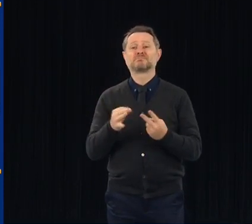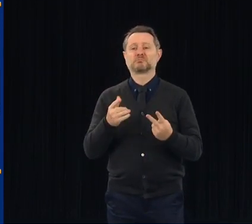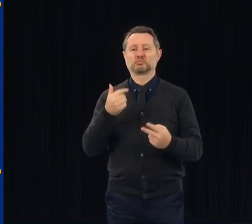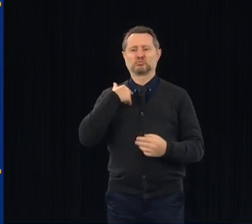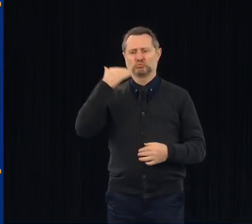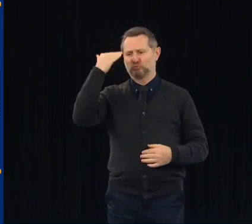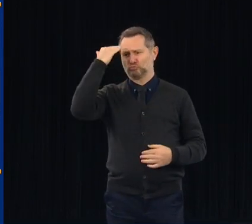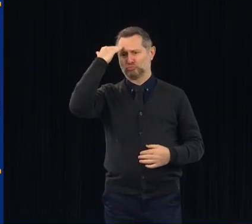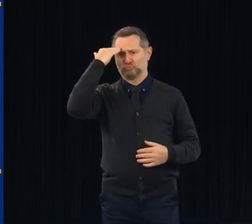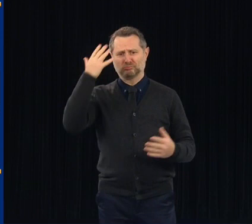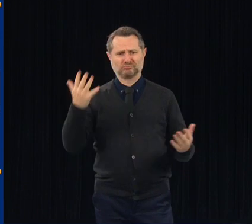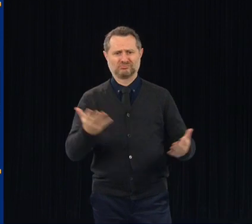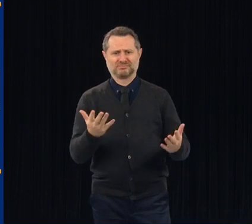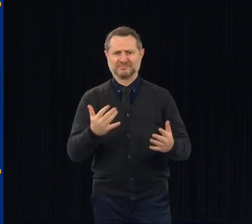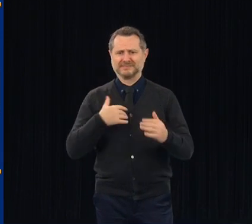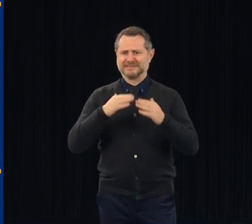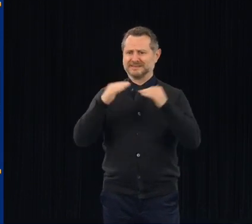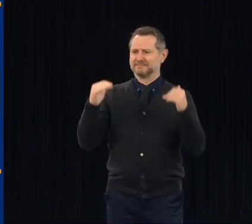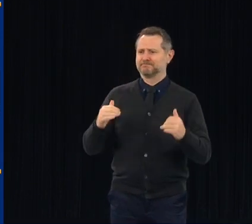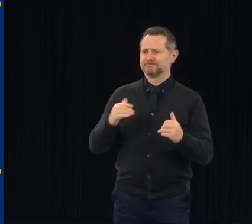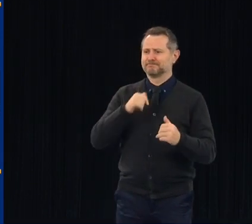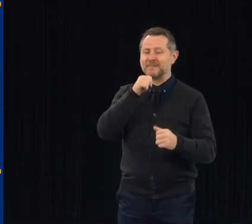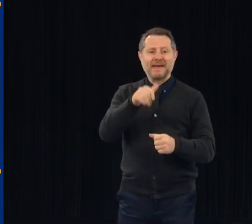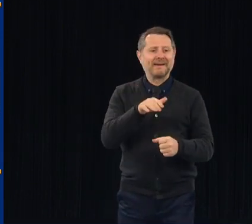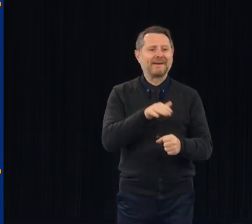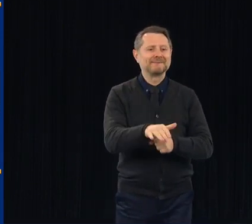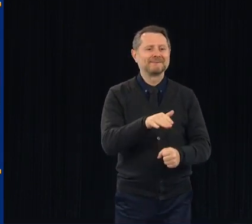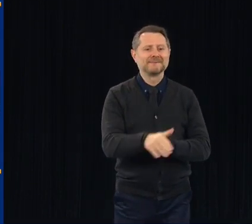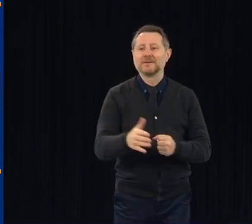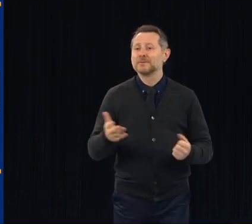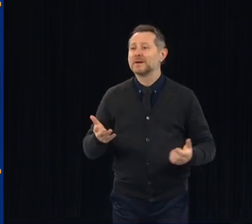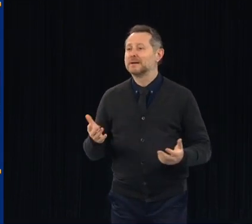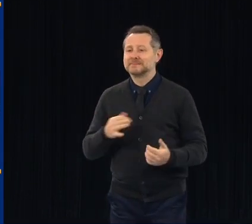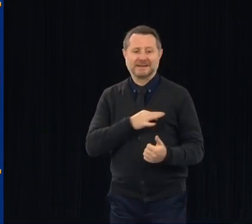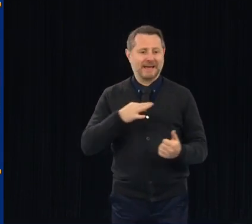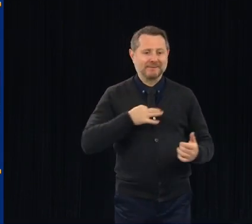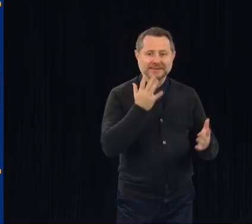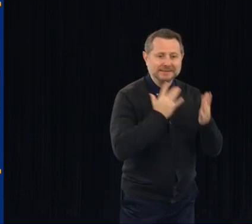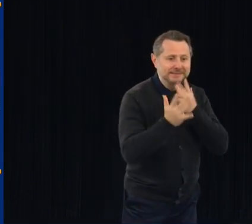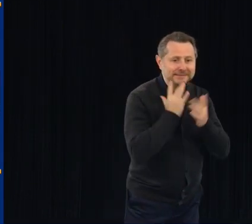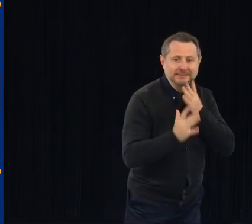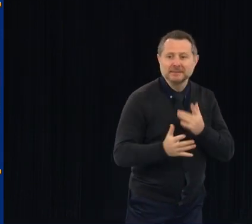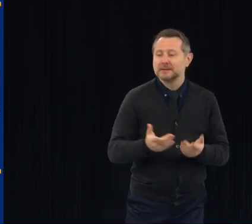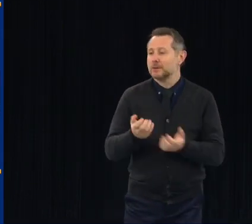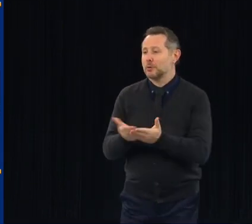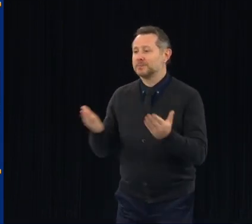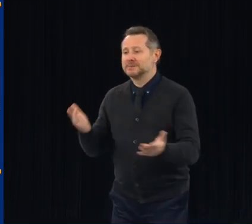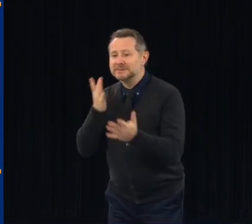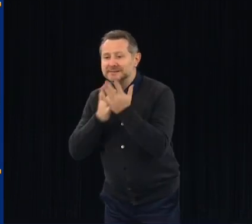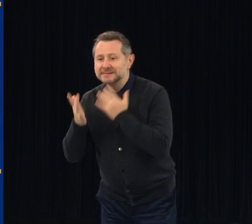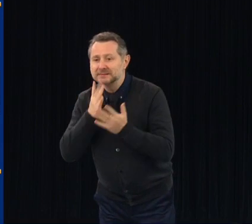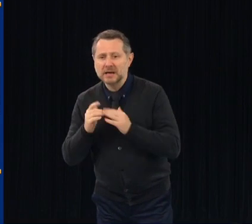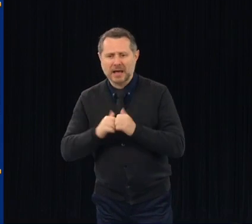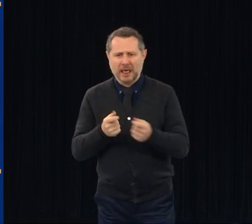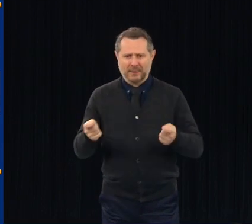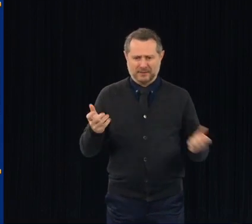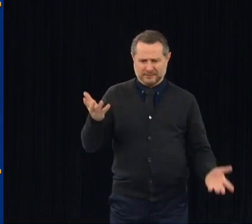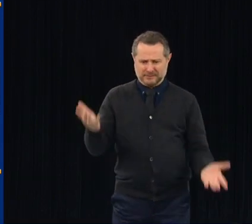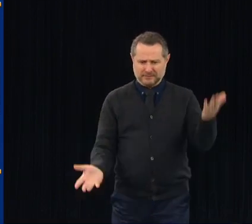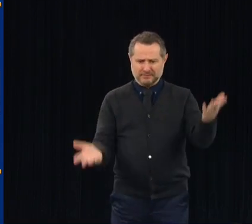doesn't have the capacity, doesn't have the supplies, doesn't have the staff. So how do you handle this surge over capacity?